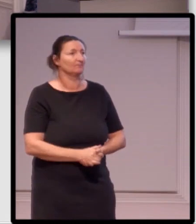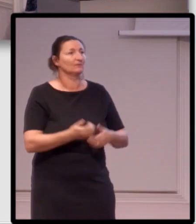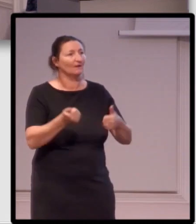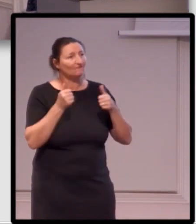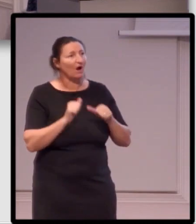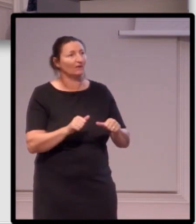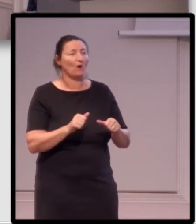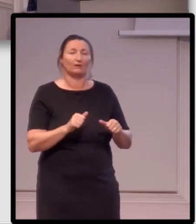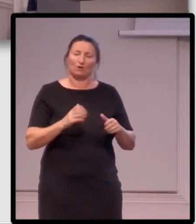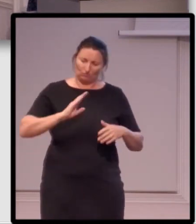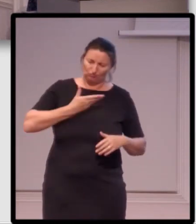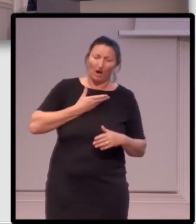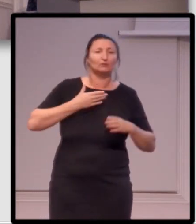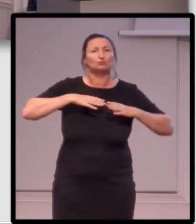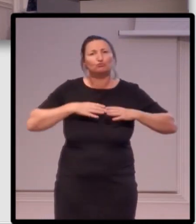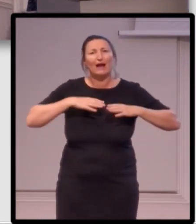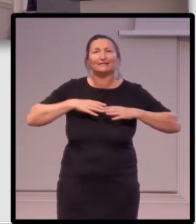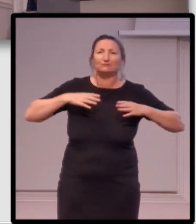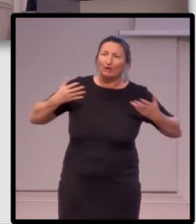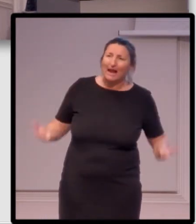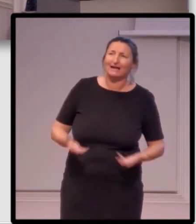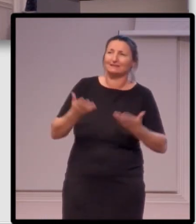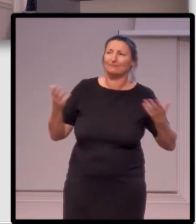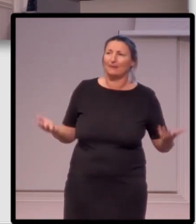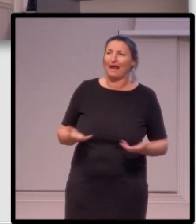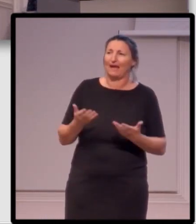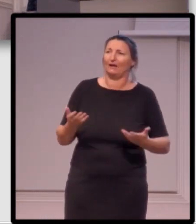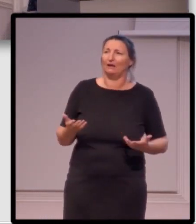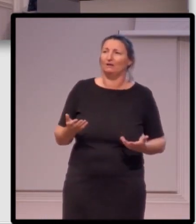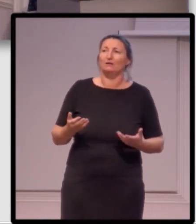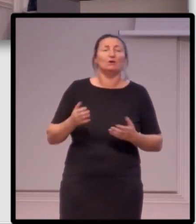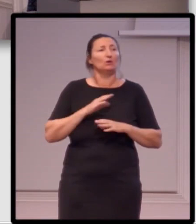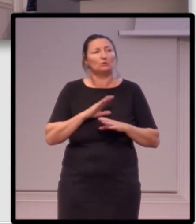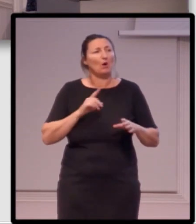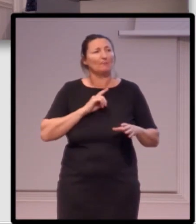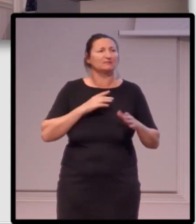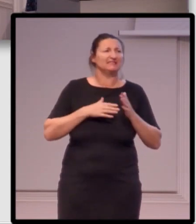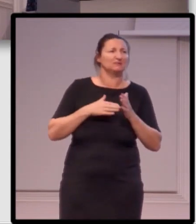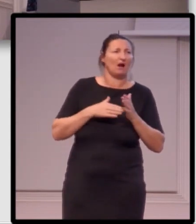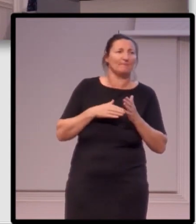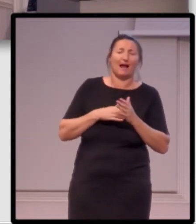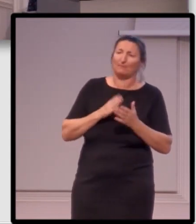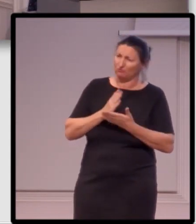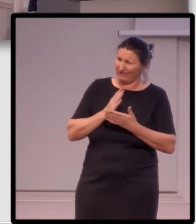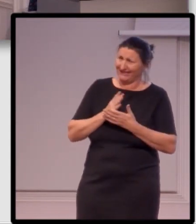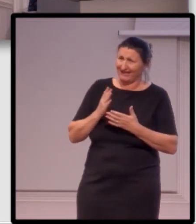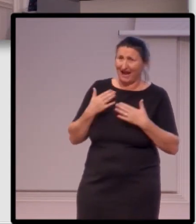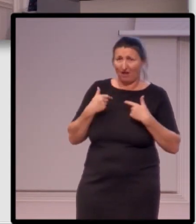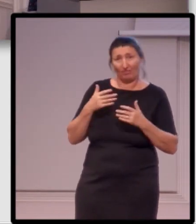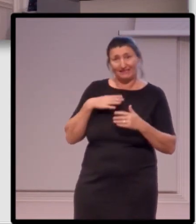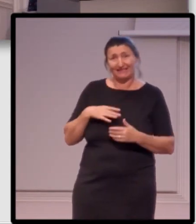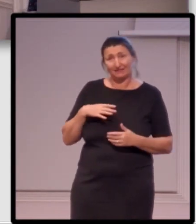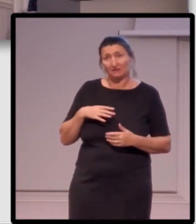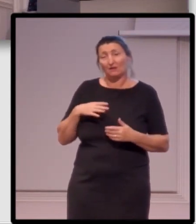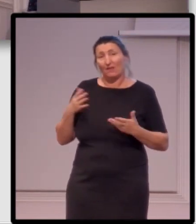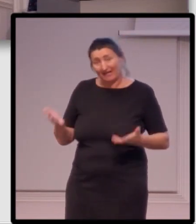right to rest, relax and play, not because they want to have time away from doing activities or events, but because actually if they've got health needs, they need